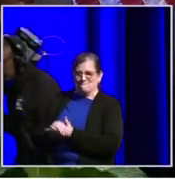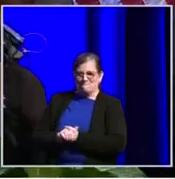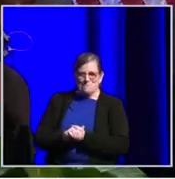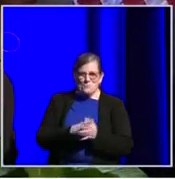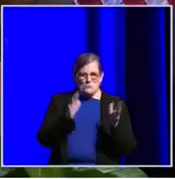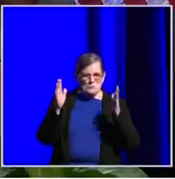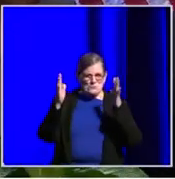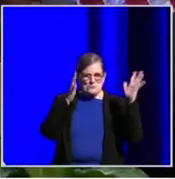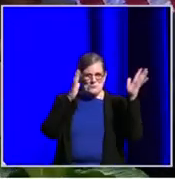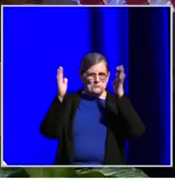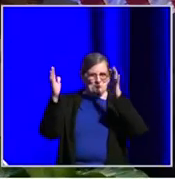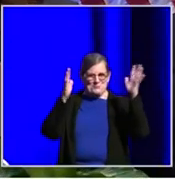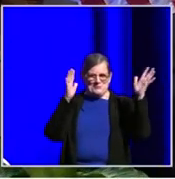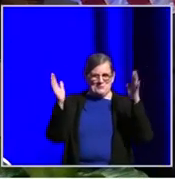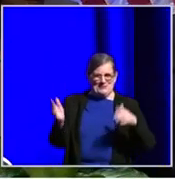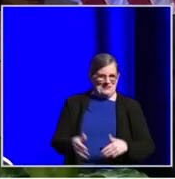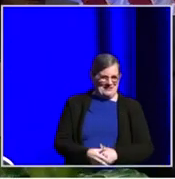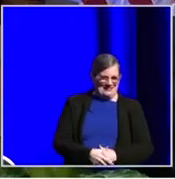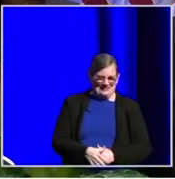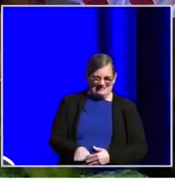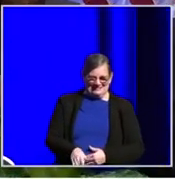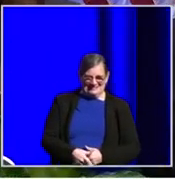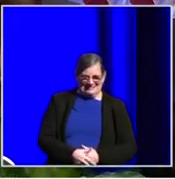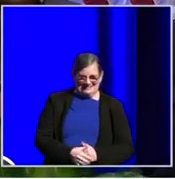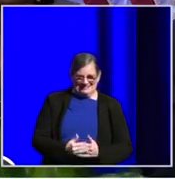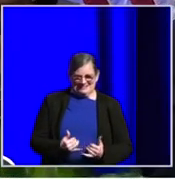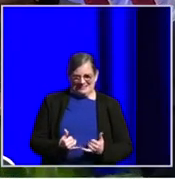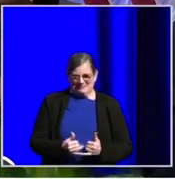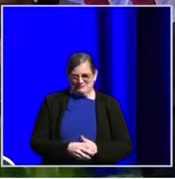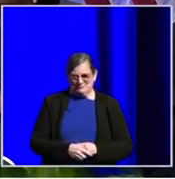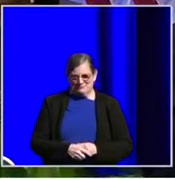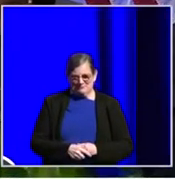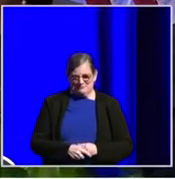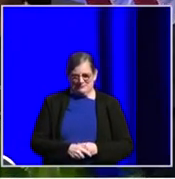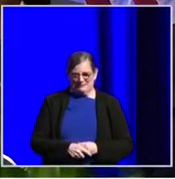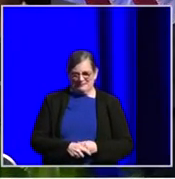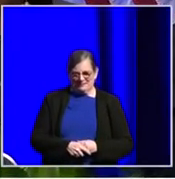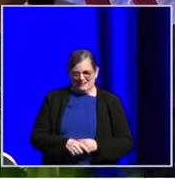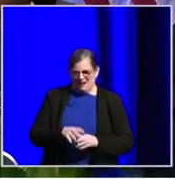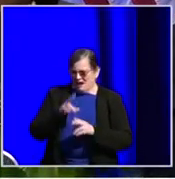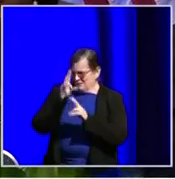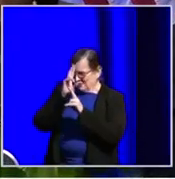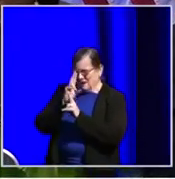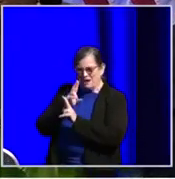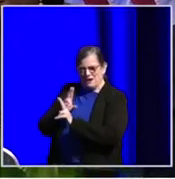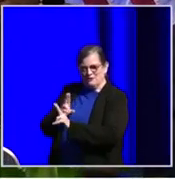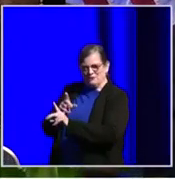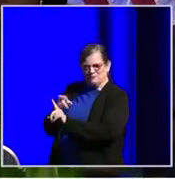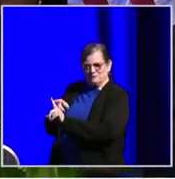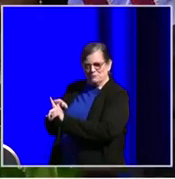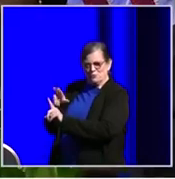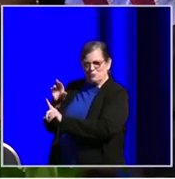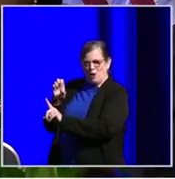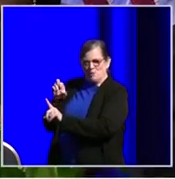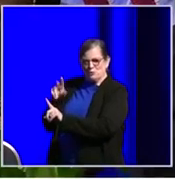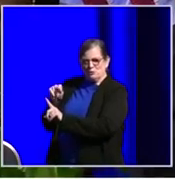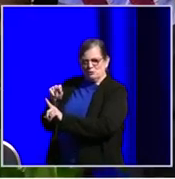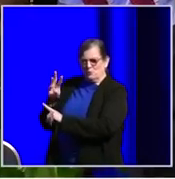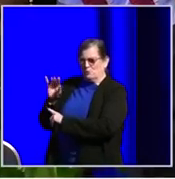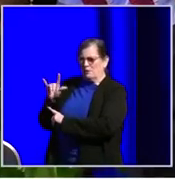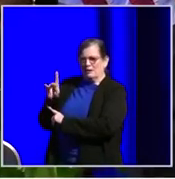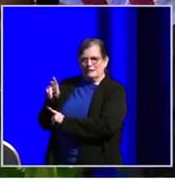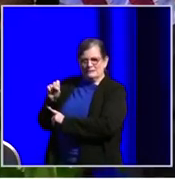The oath will be administered by the Honorable Robert L. Wilkins, United States District